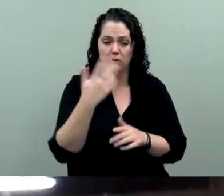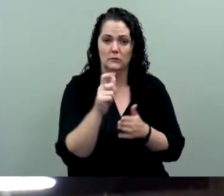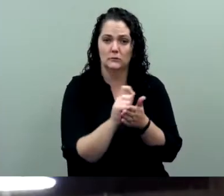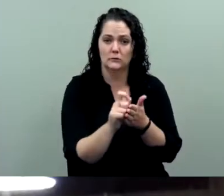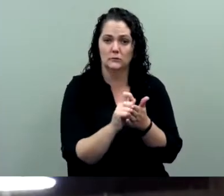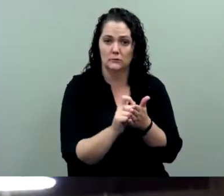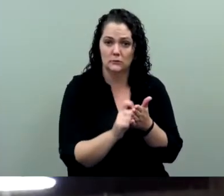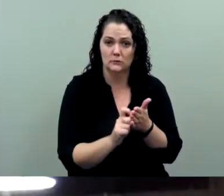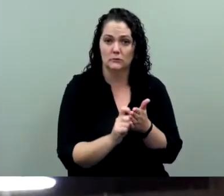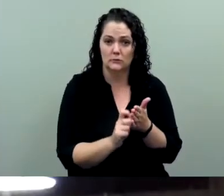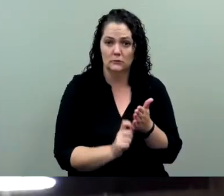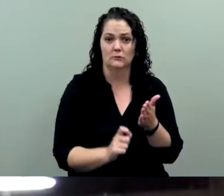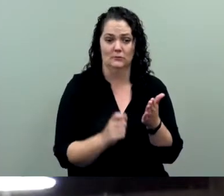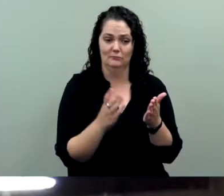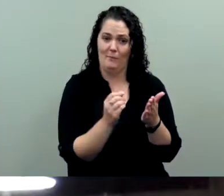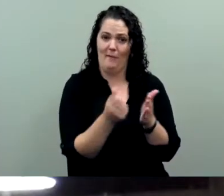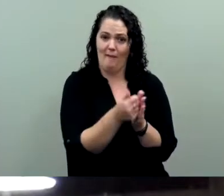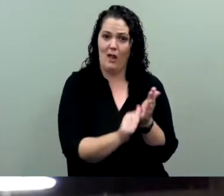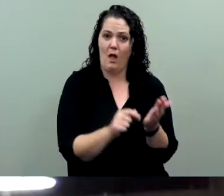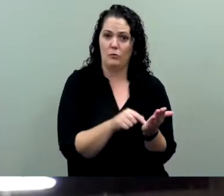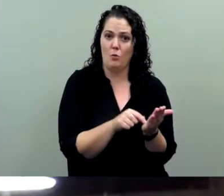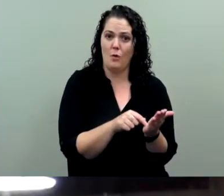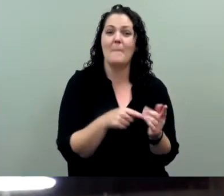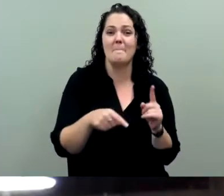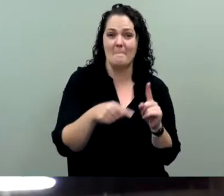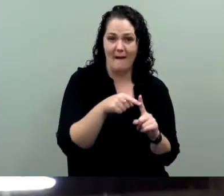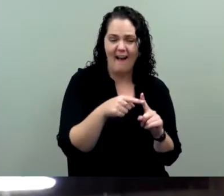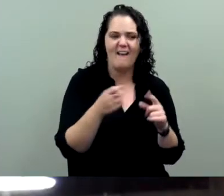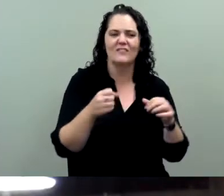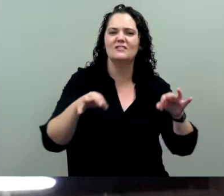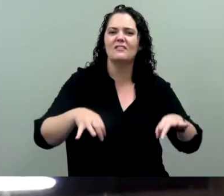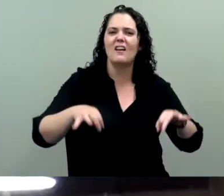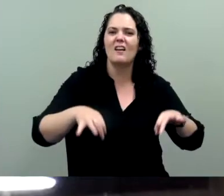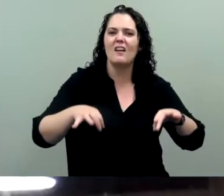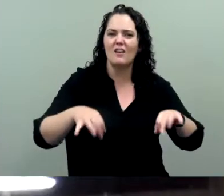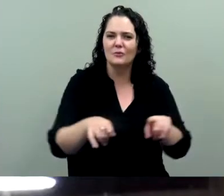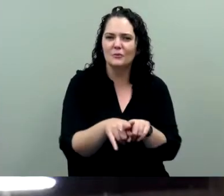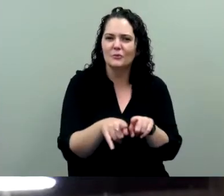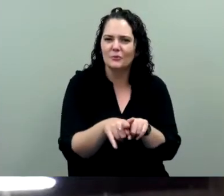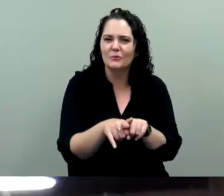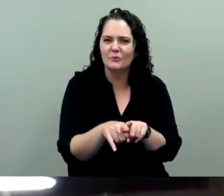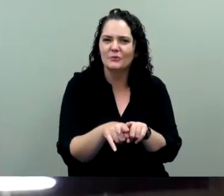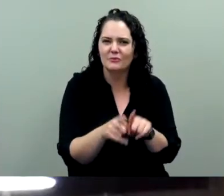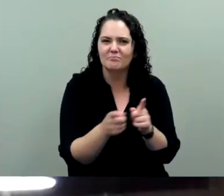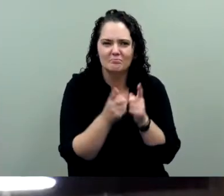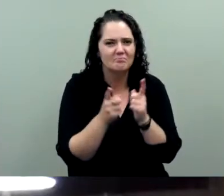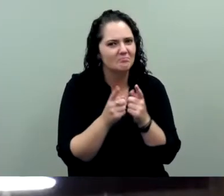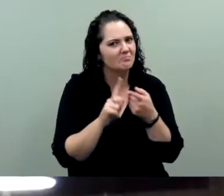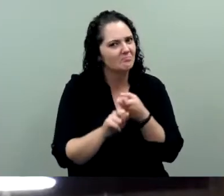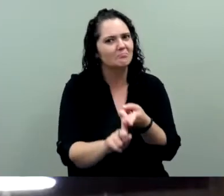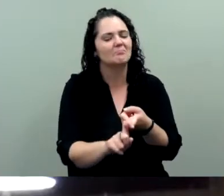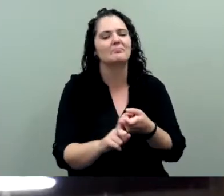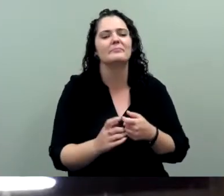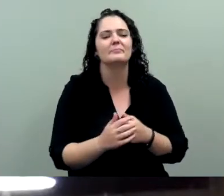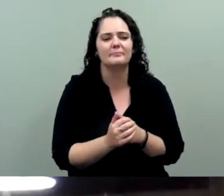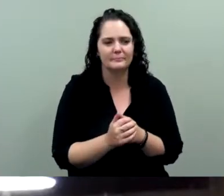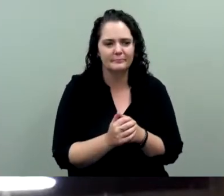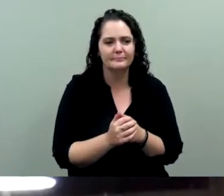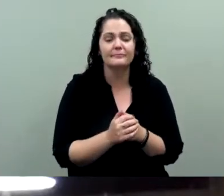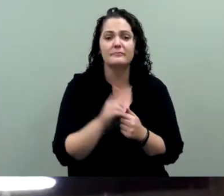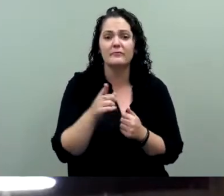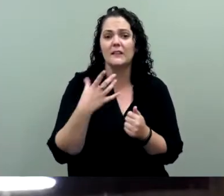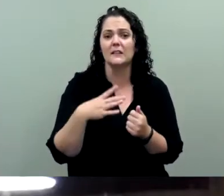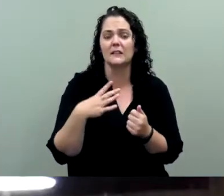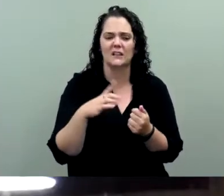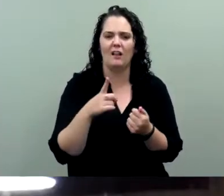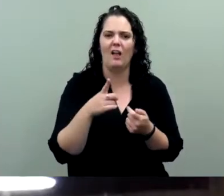that are still sustained centuries later. All right, then you will also need some sort of a strainer or sieve, just